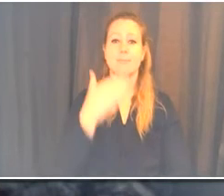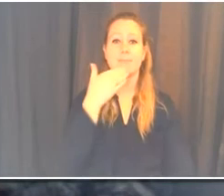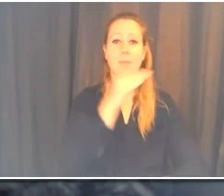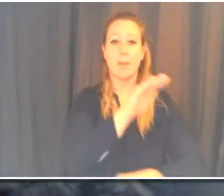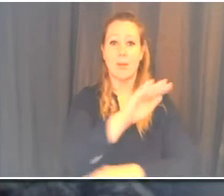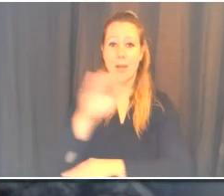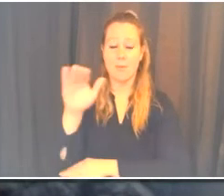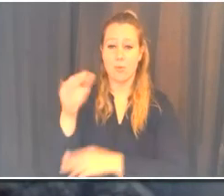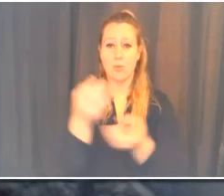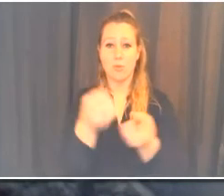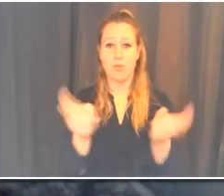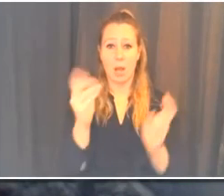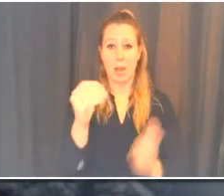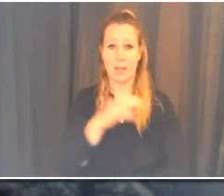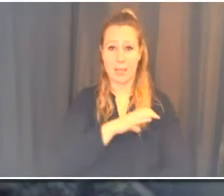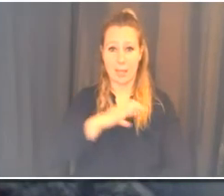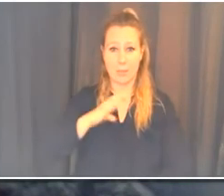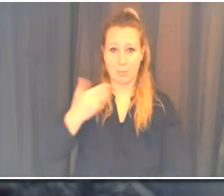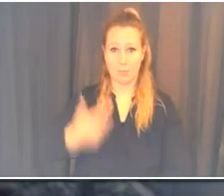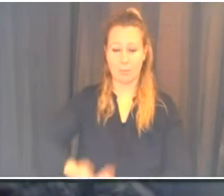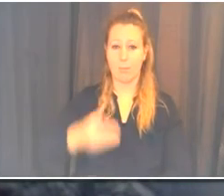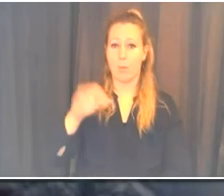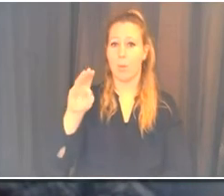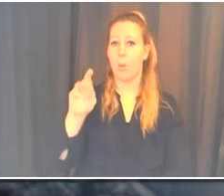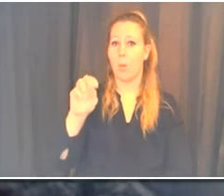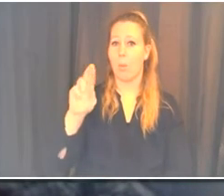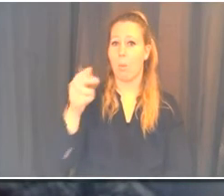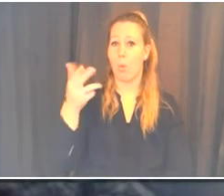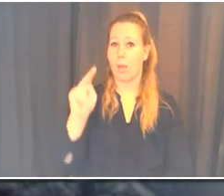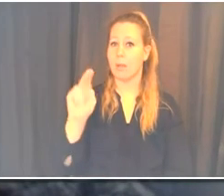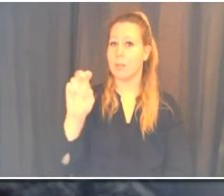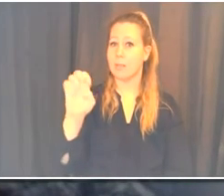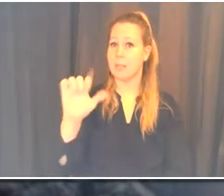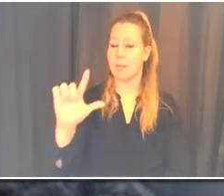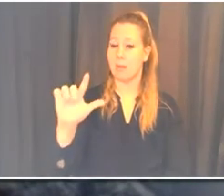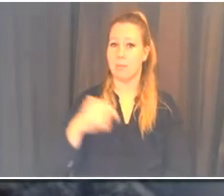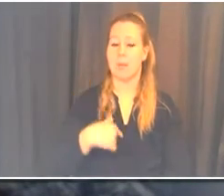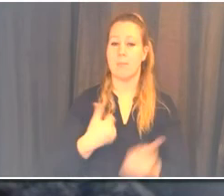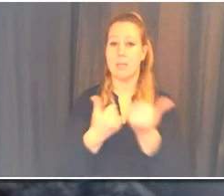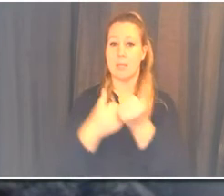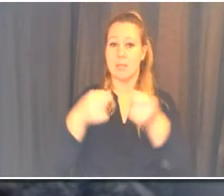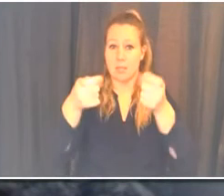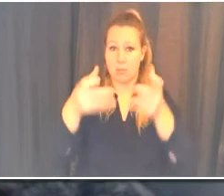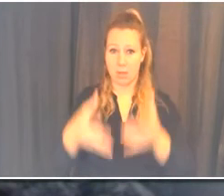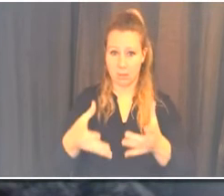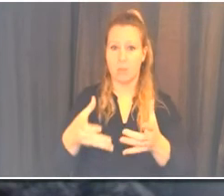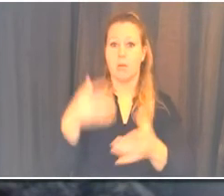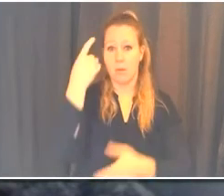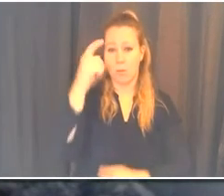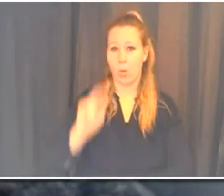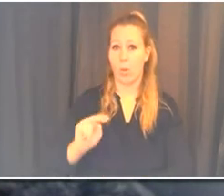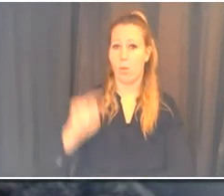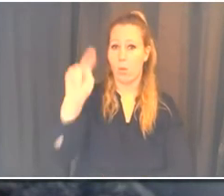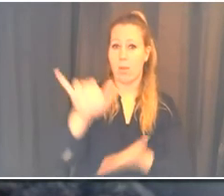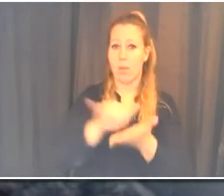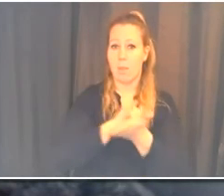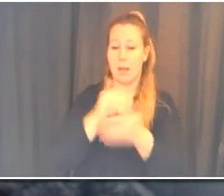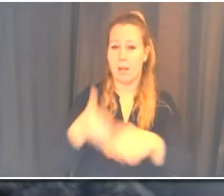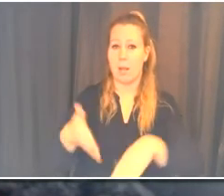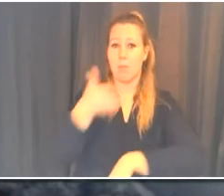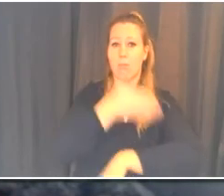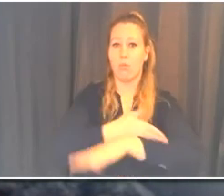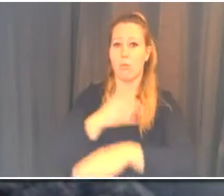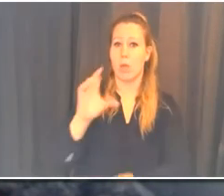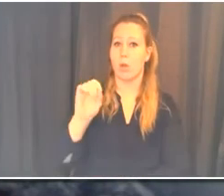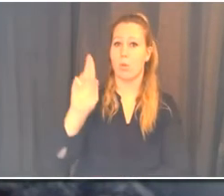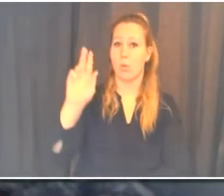testimony nimic has served survivors of domestic violence since 1998 through its community-based domestic violence project we serve